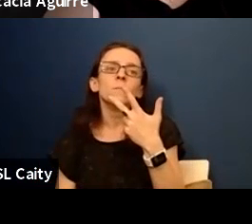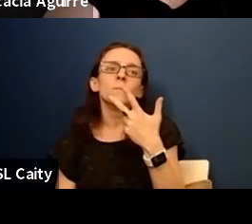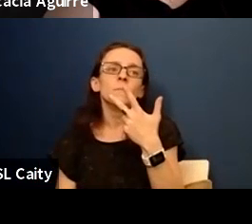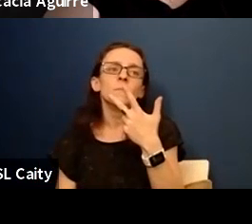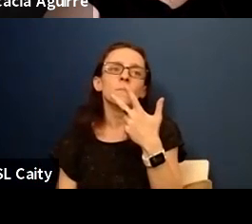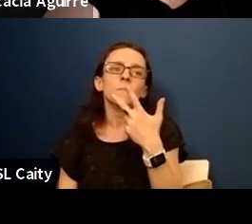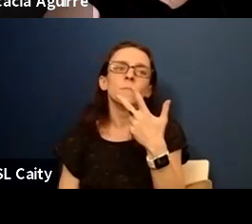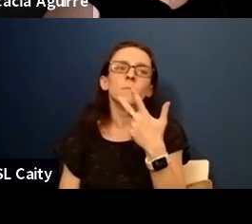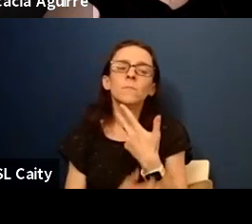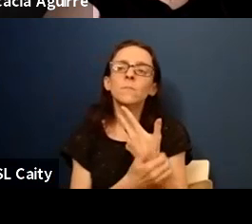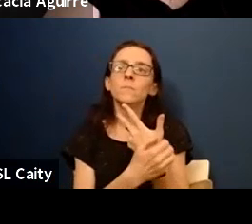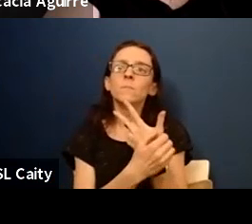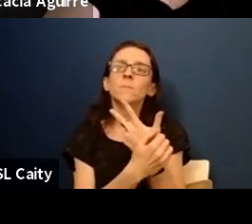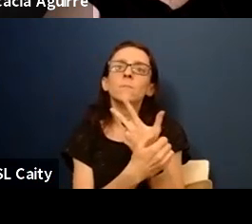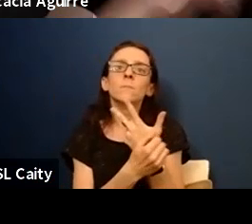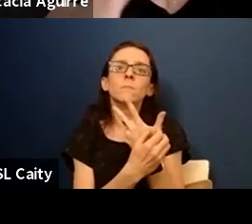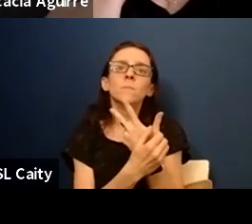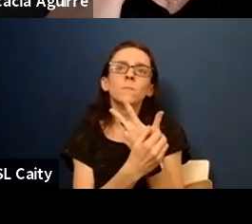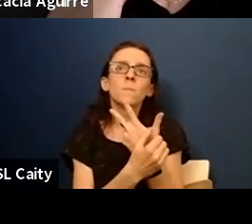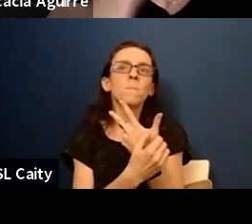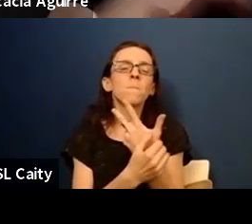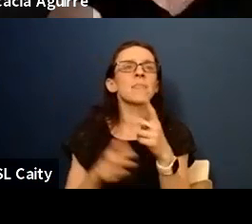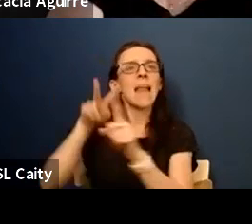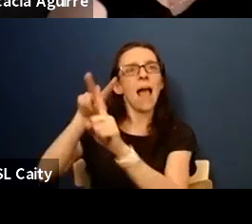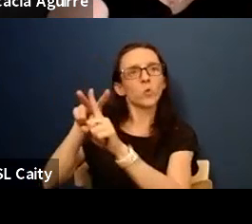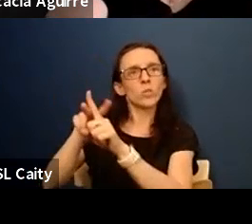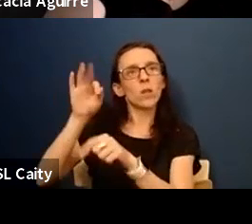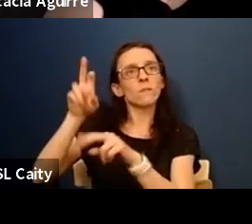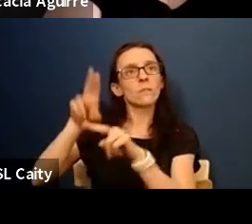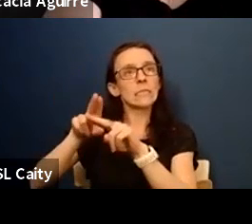was an allocation of seats